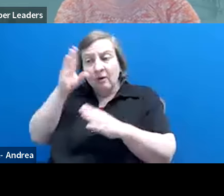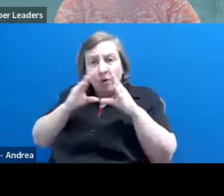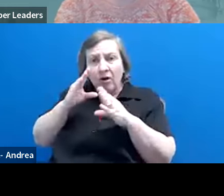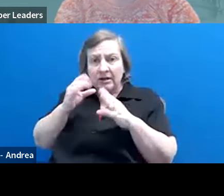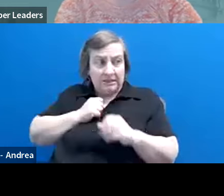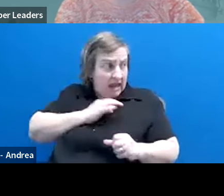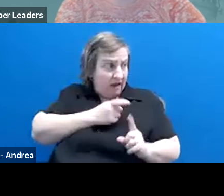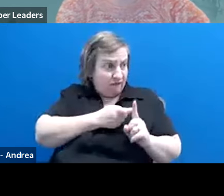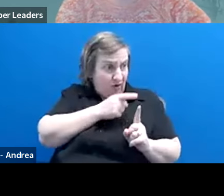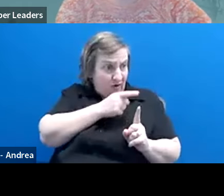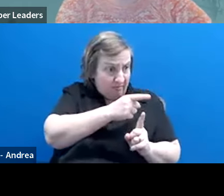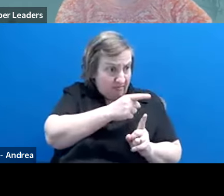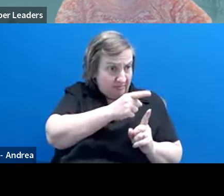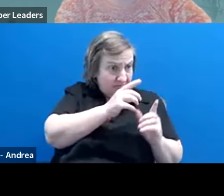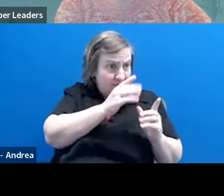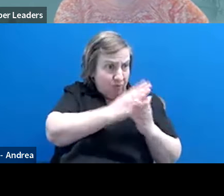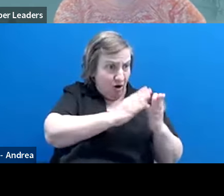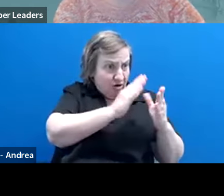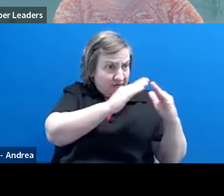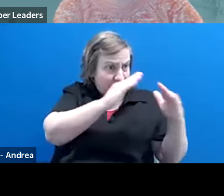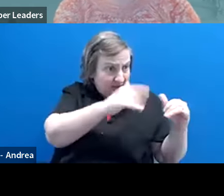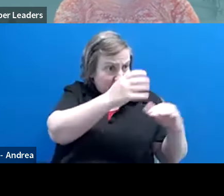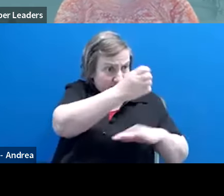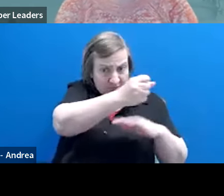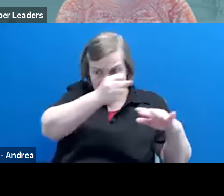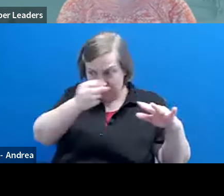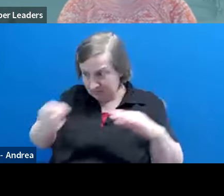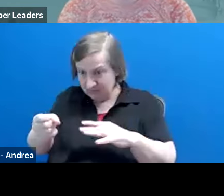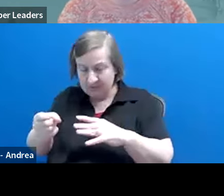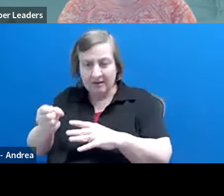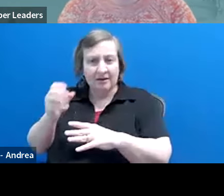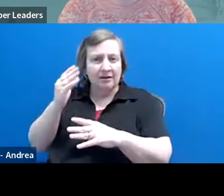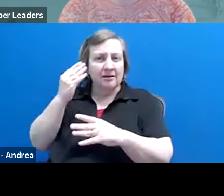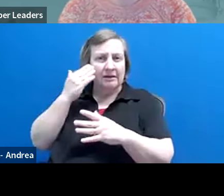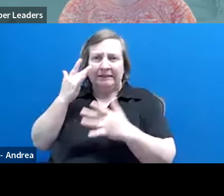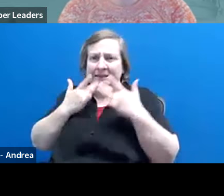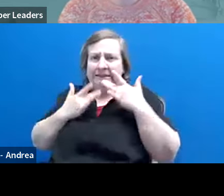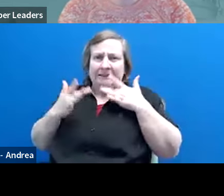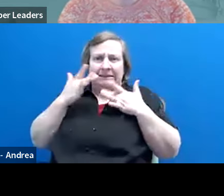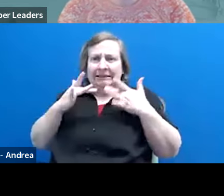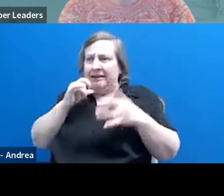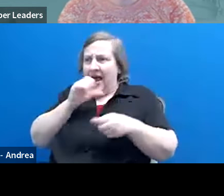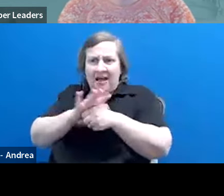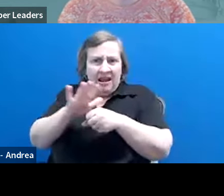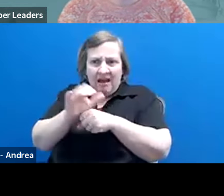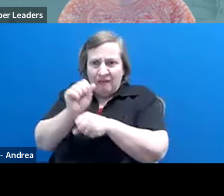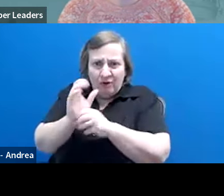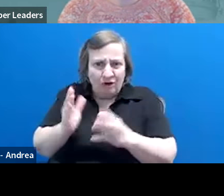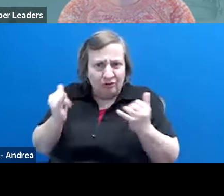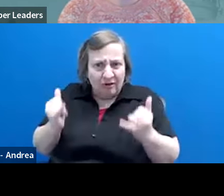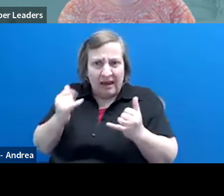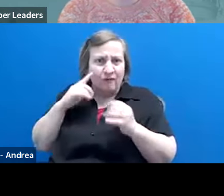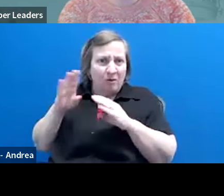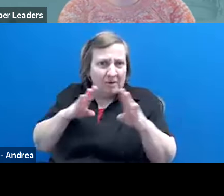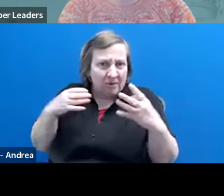from different parts of the system around and knowing how tight the workforce is right now in behavioral health,